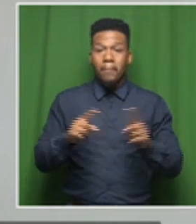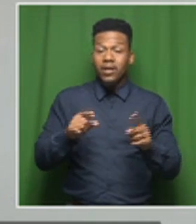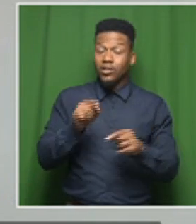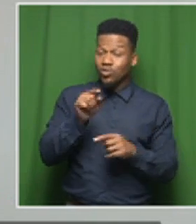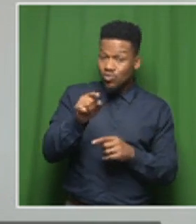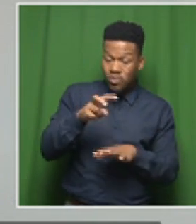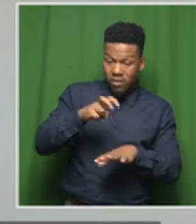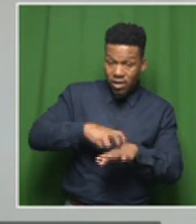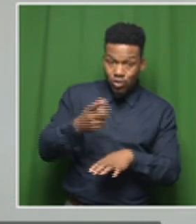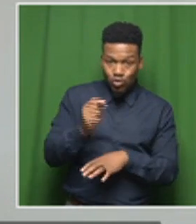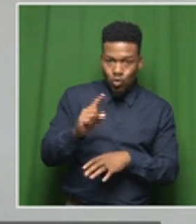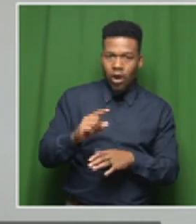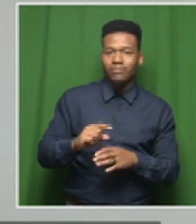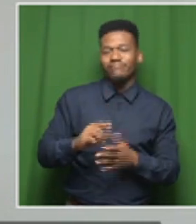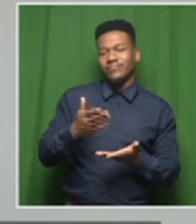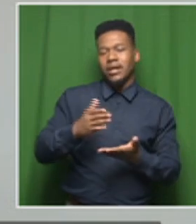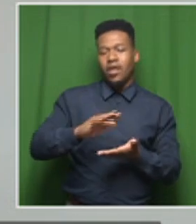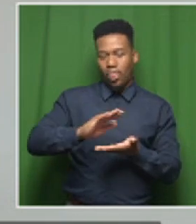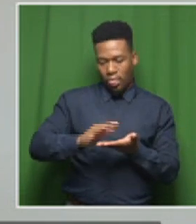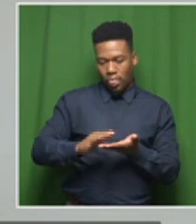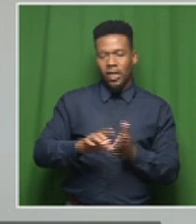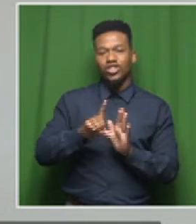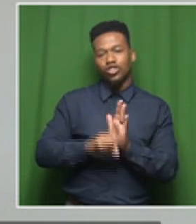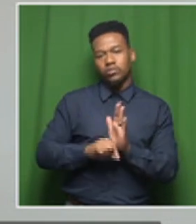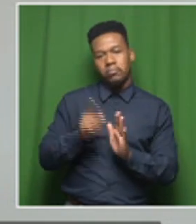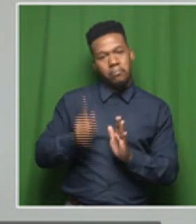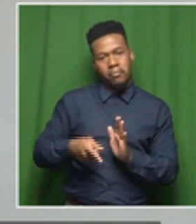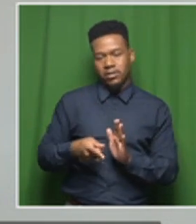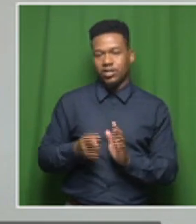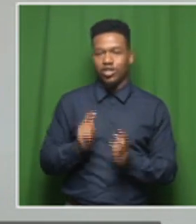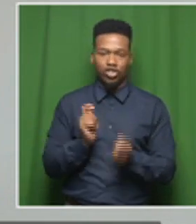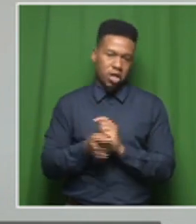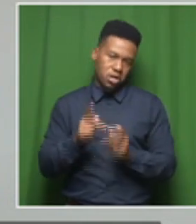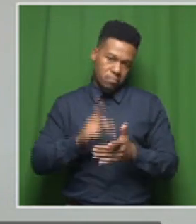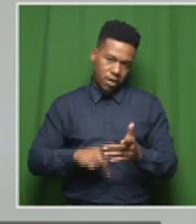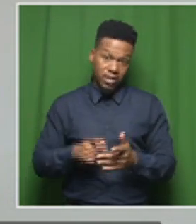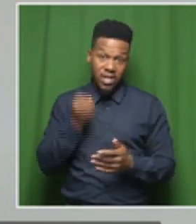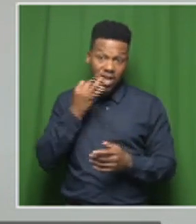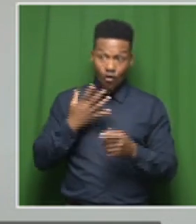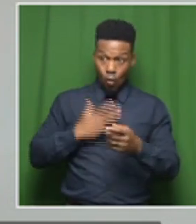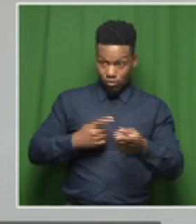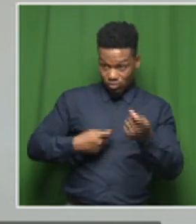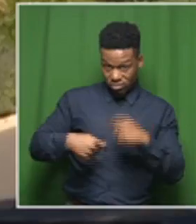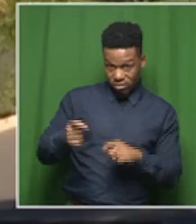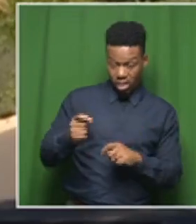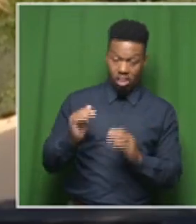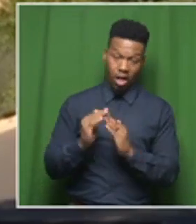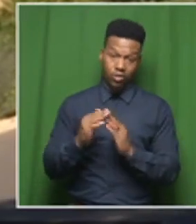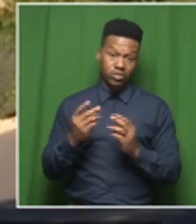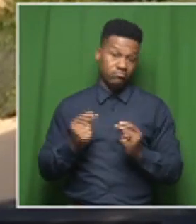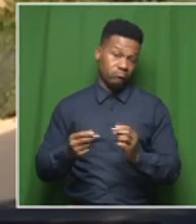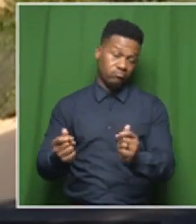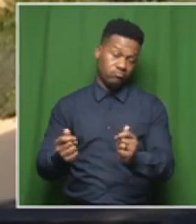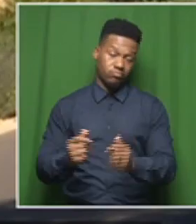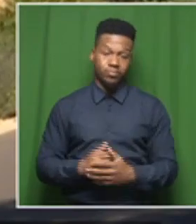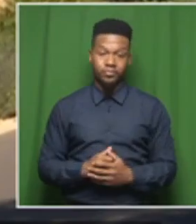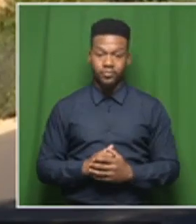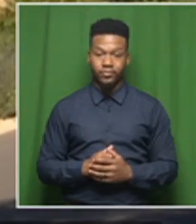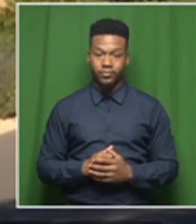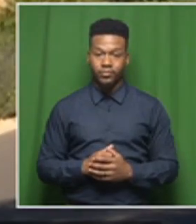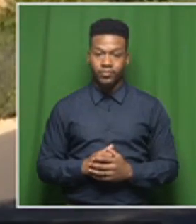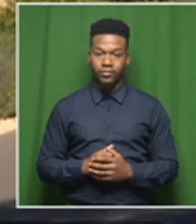to have to down price in order to sell in a relatively quickly time. While residential